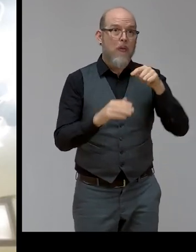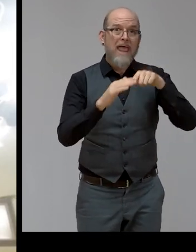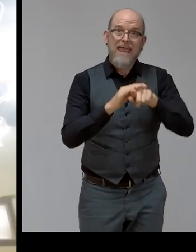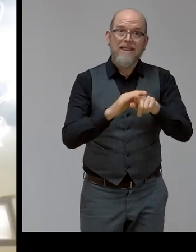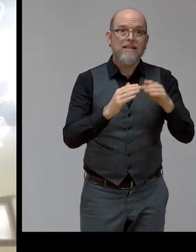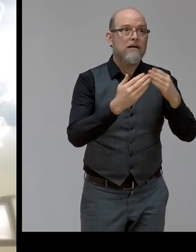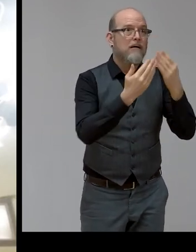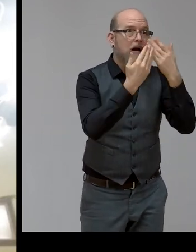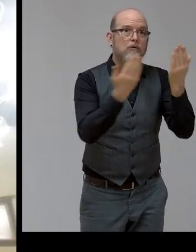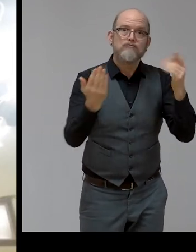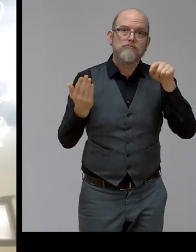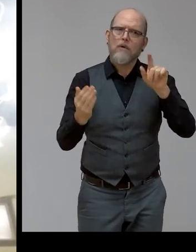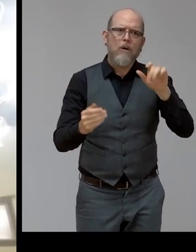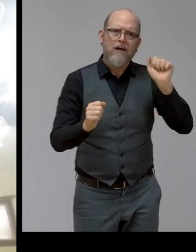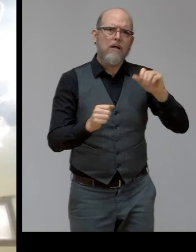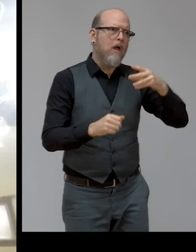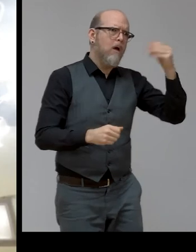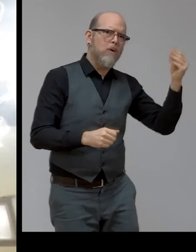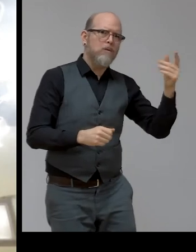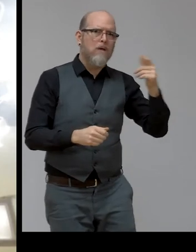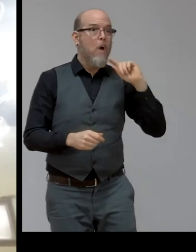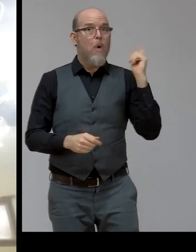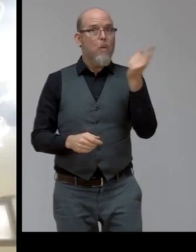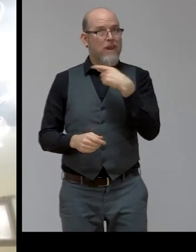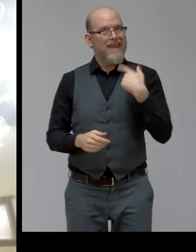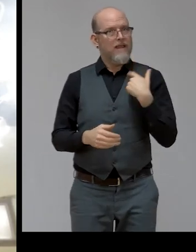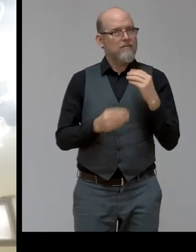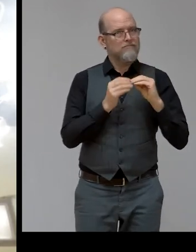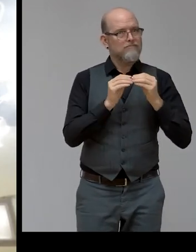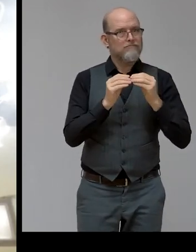for example, when we made it for a photography